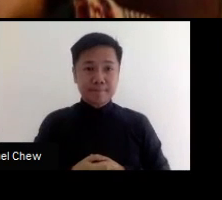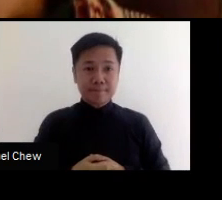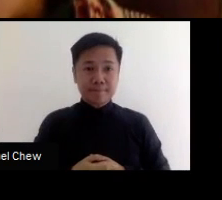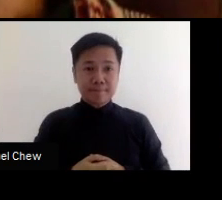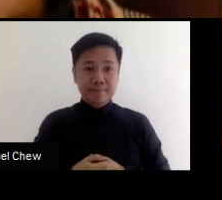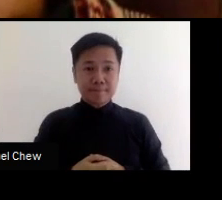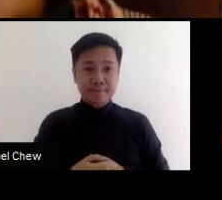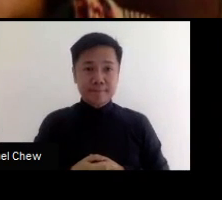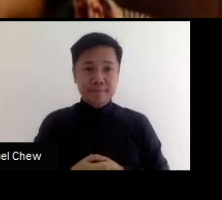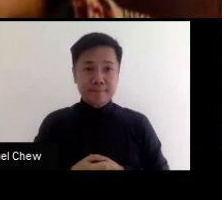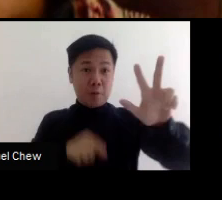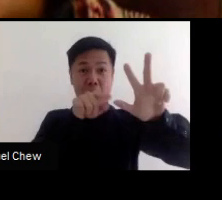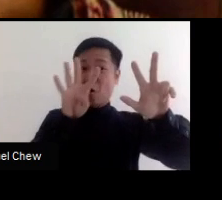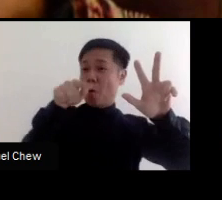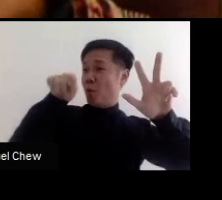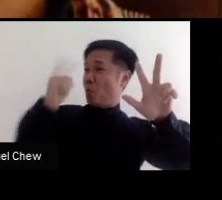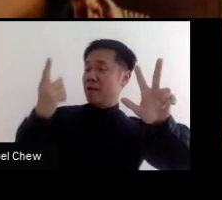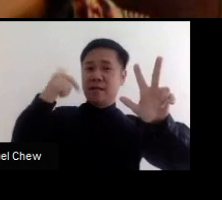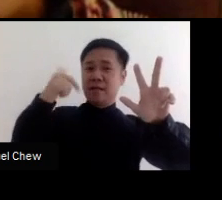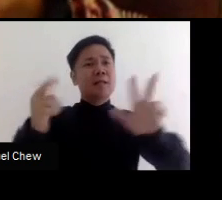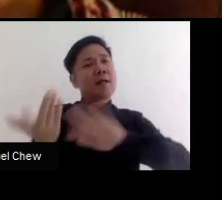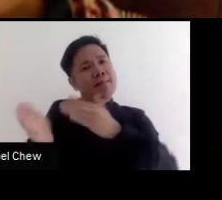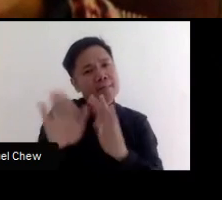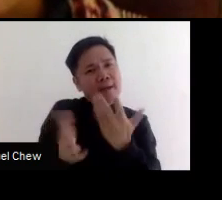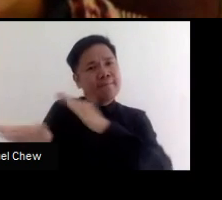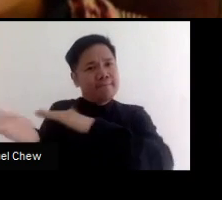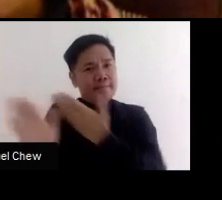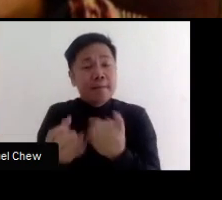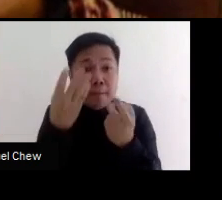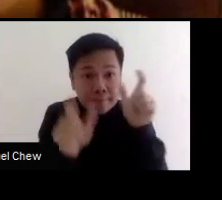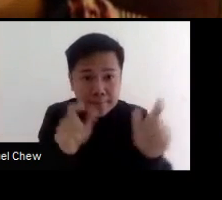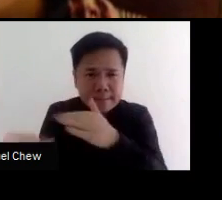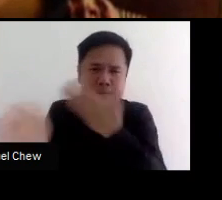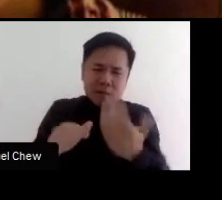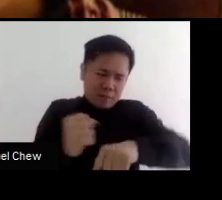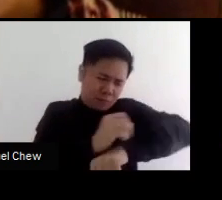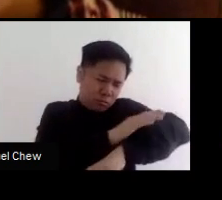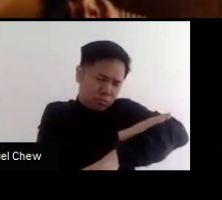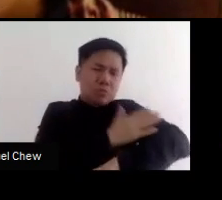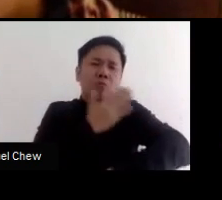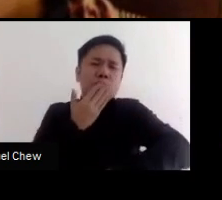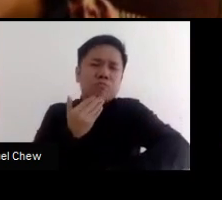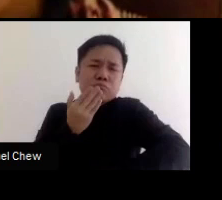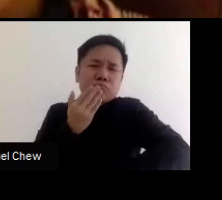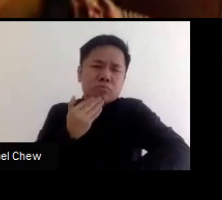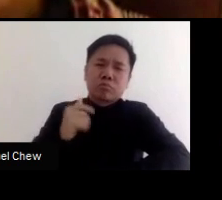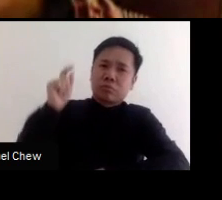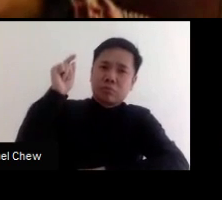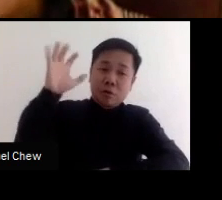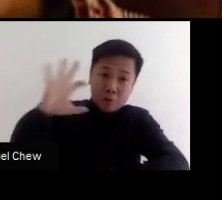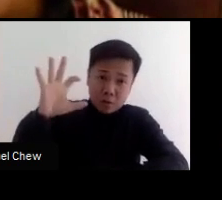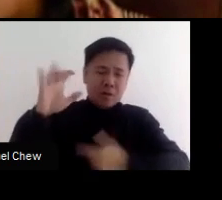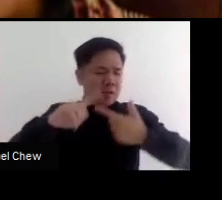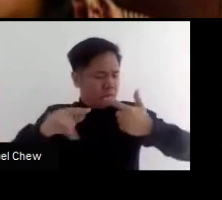3.4.1 is mortality rate attributed to cardiovascular disease, cancer, diabetes, or chronic respiratory disease, which